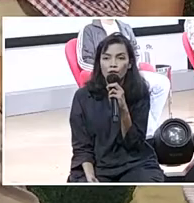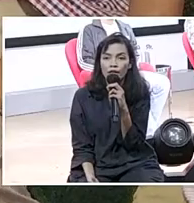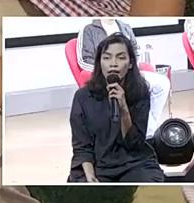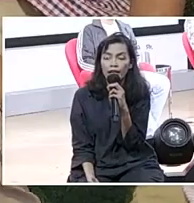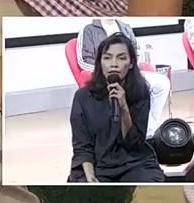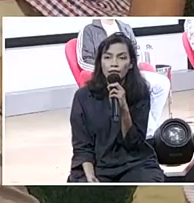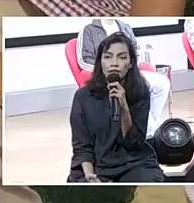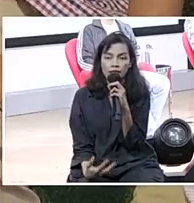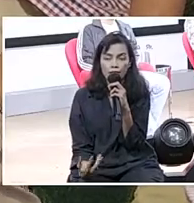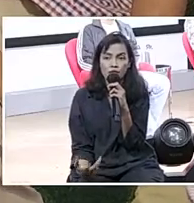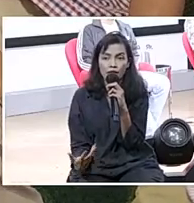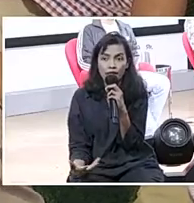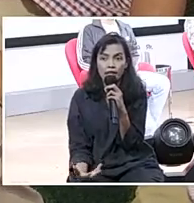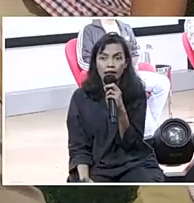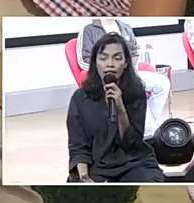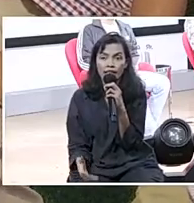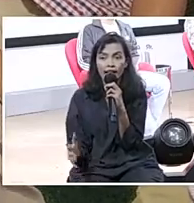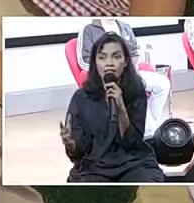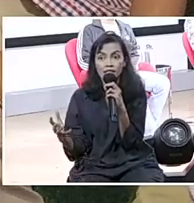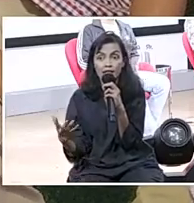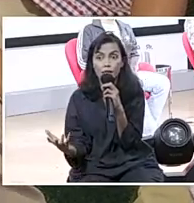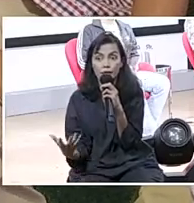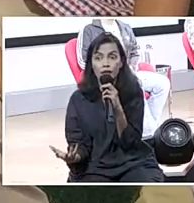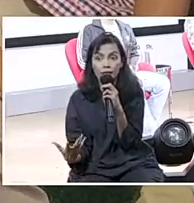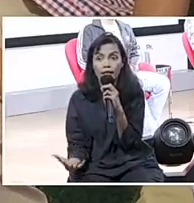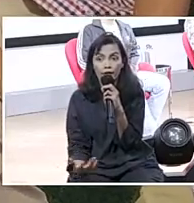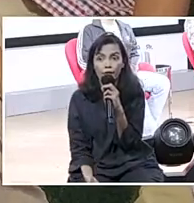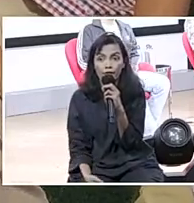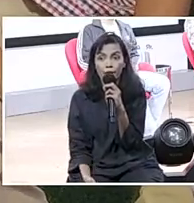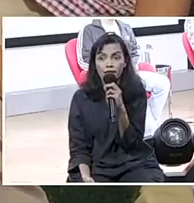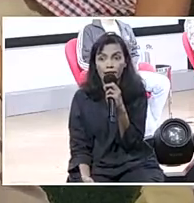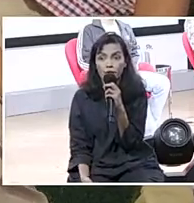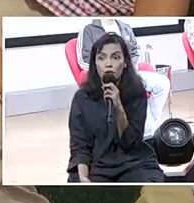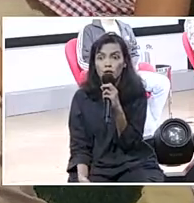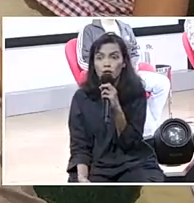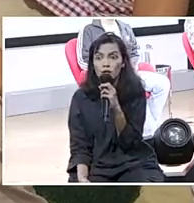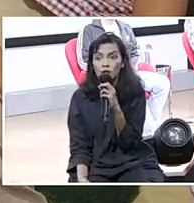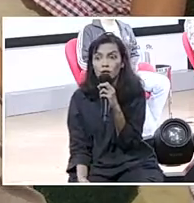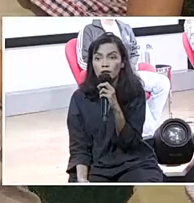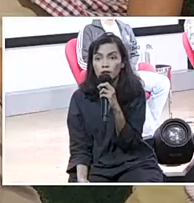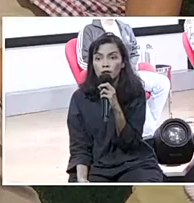So they can keep training and they can still be a player for basketball.